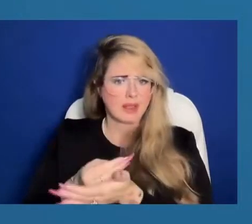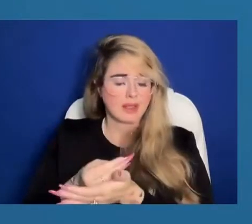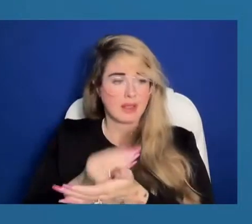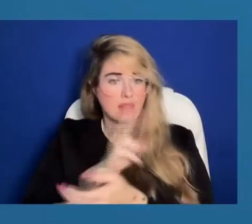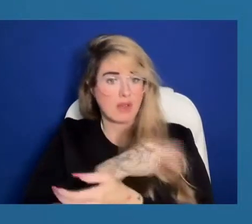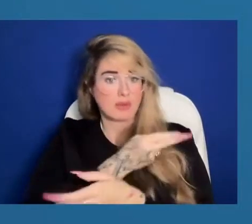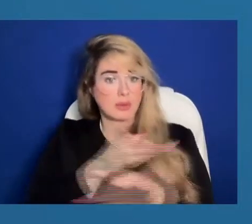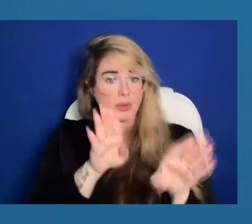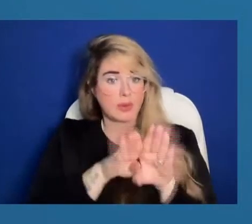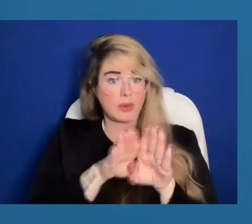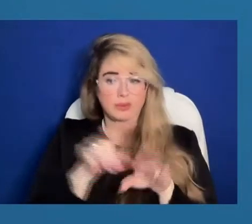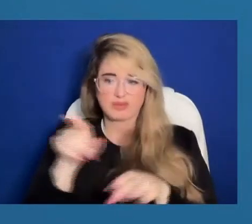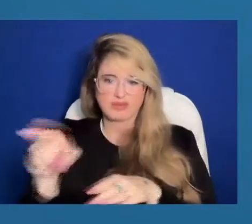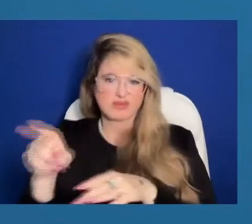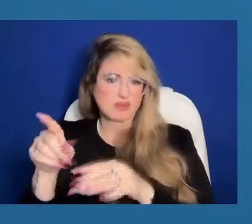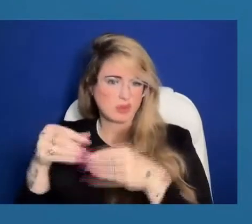job.